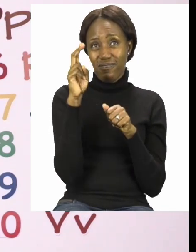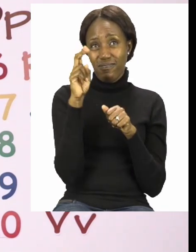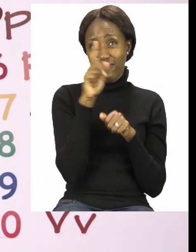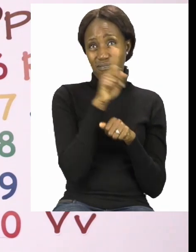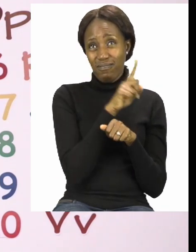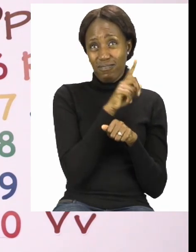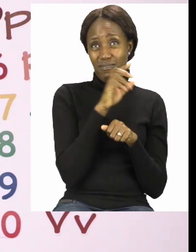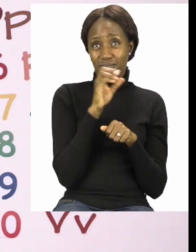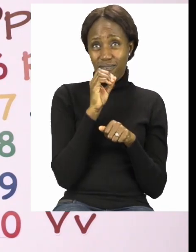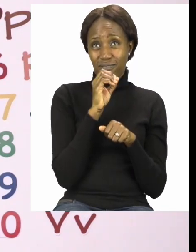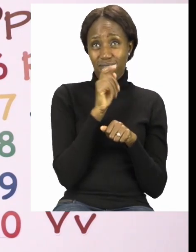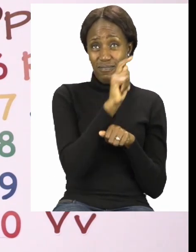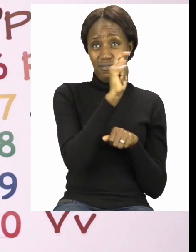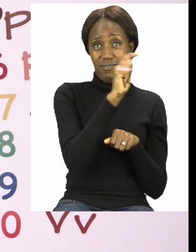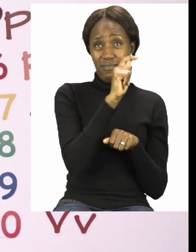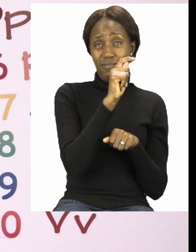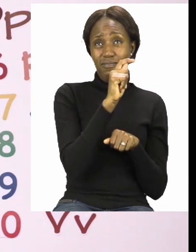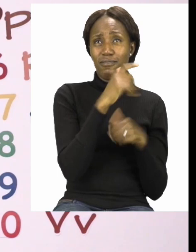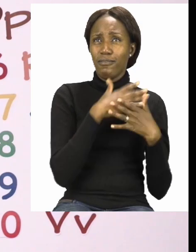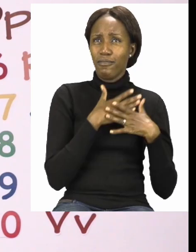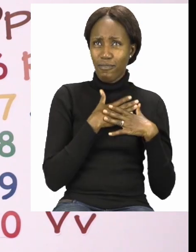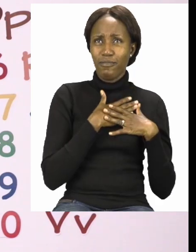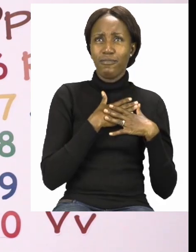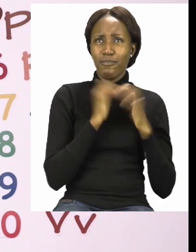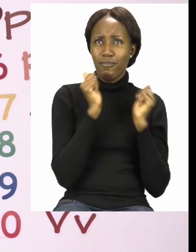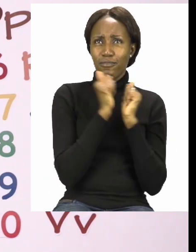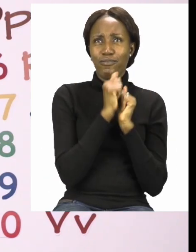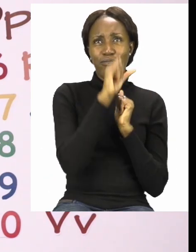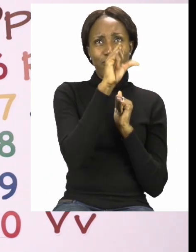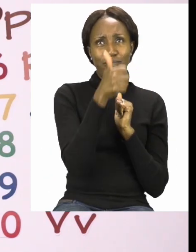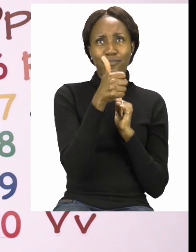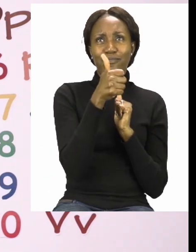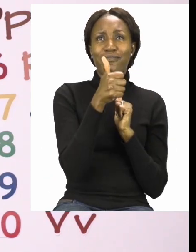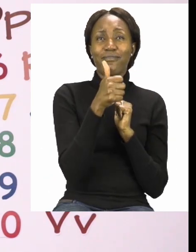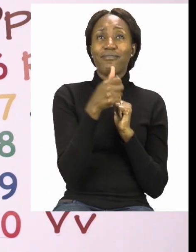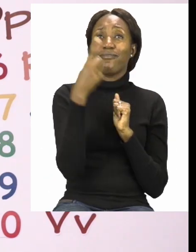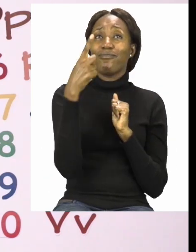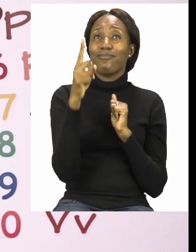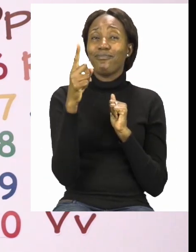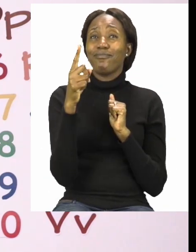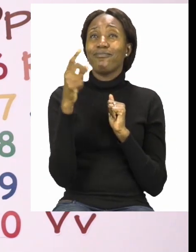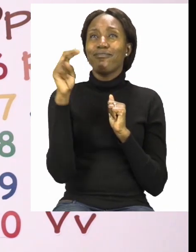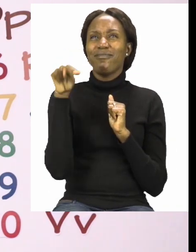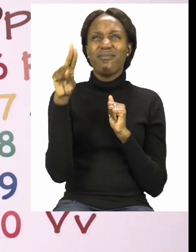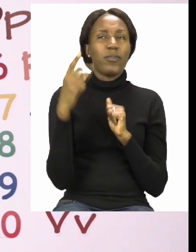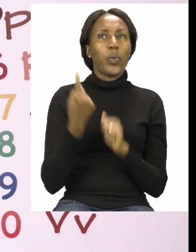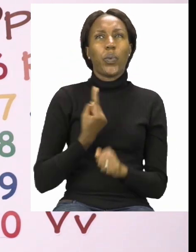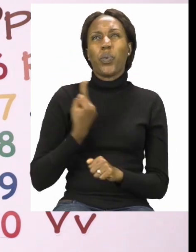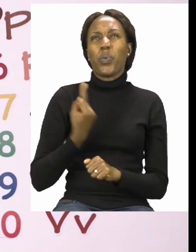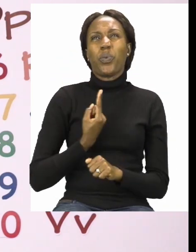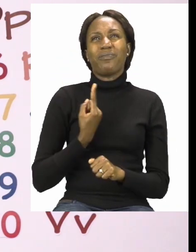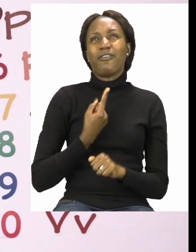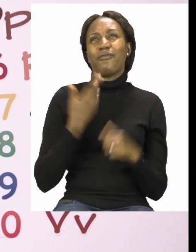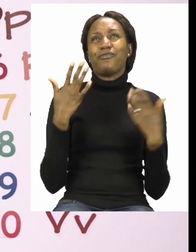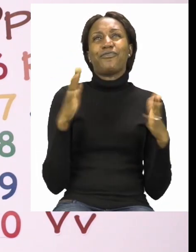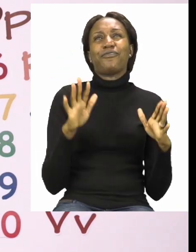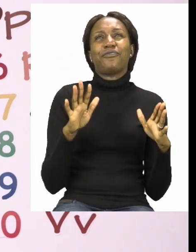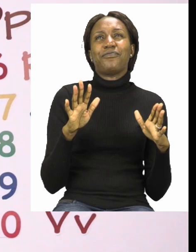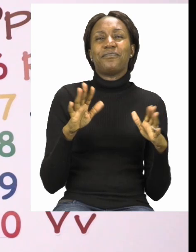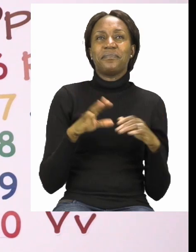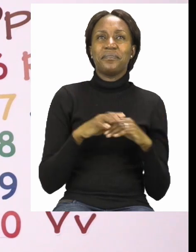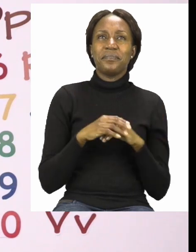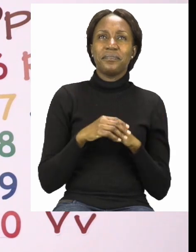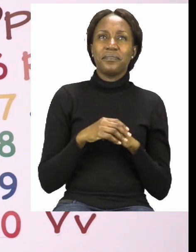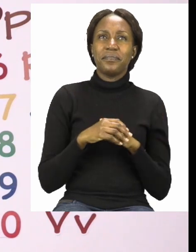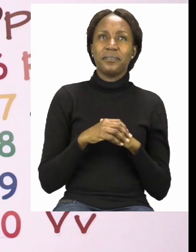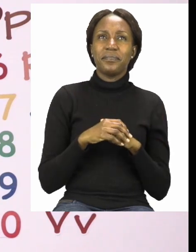Tens doesn't like sitting by himself, so he needs a 0 if he's going to sit in the circle. And that Mrs. Eunice